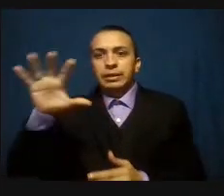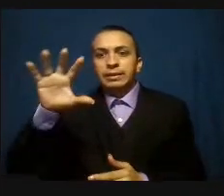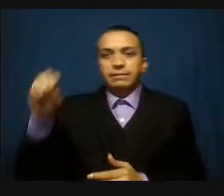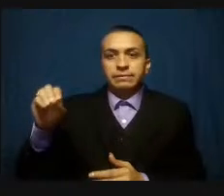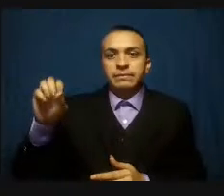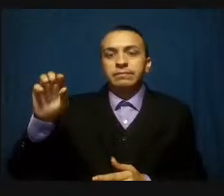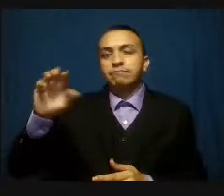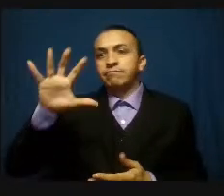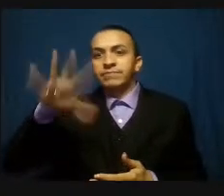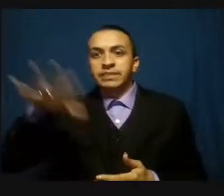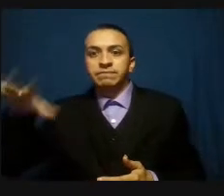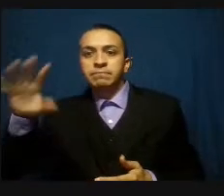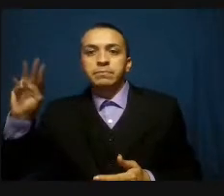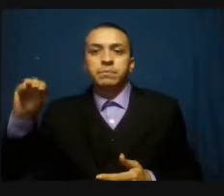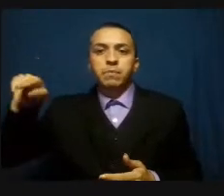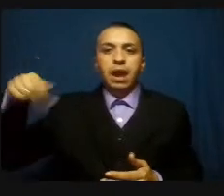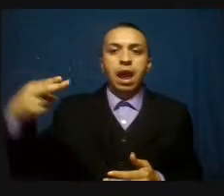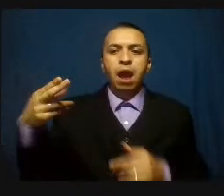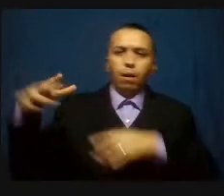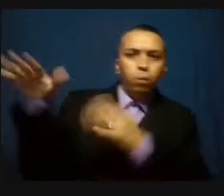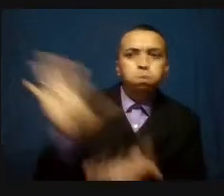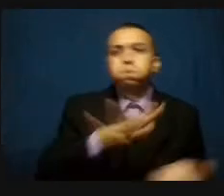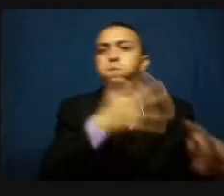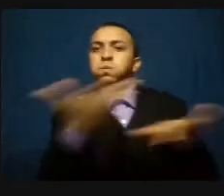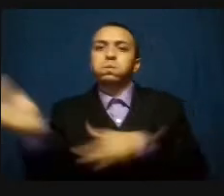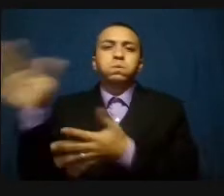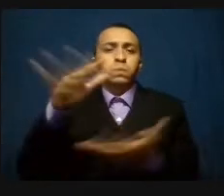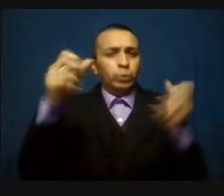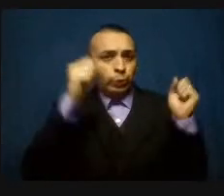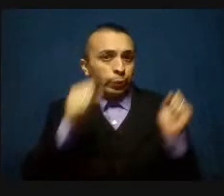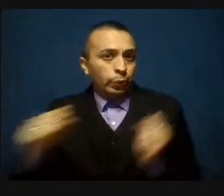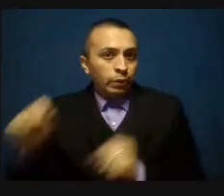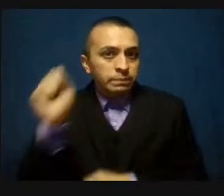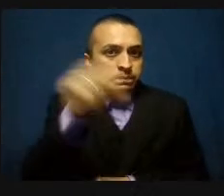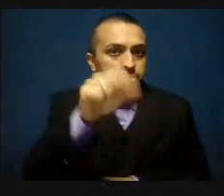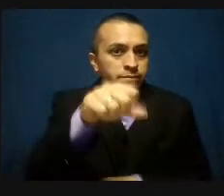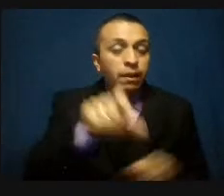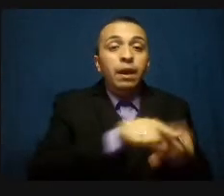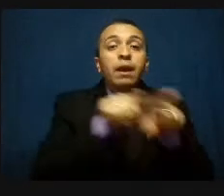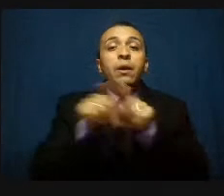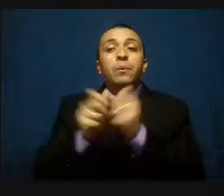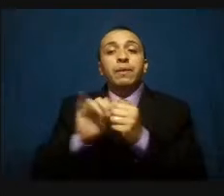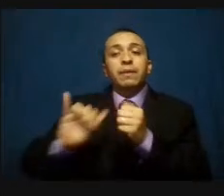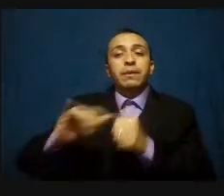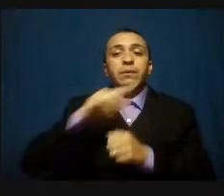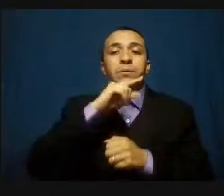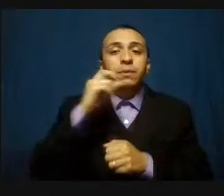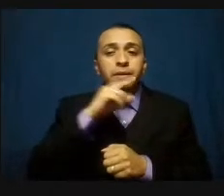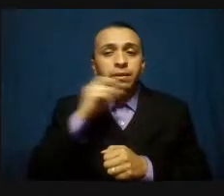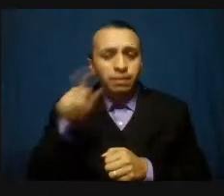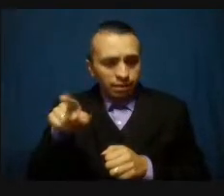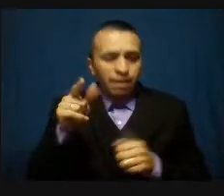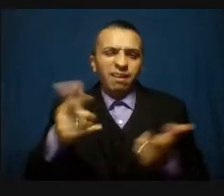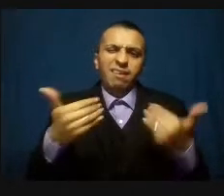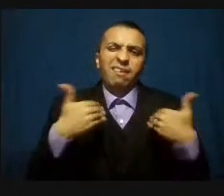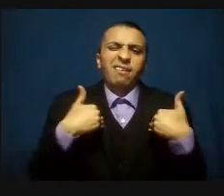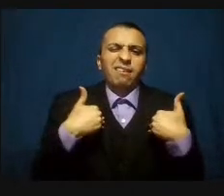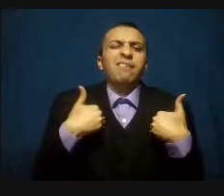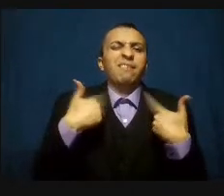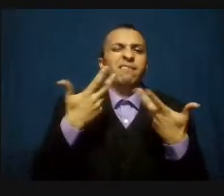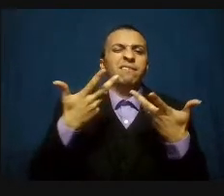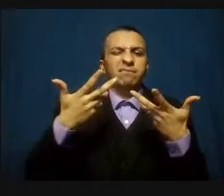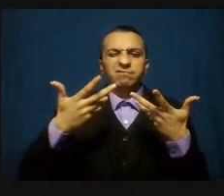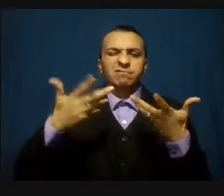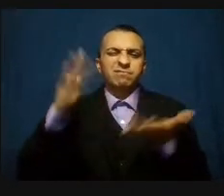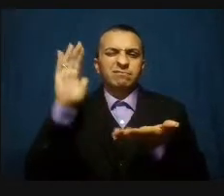really ramped up after that front moved across us. Also, with this dry mono wind event, we had relative humidities fall into the